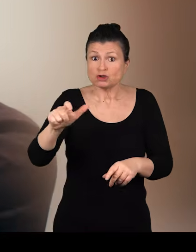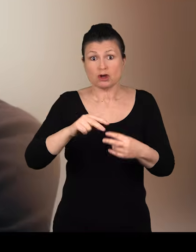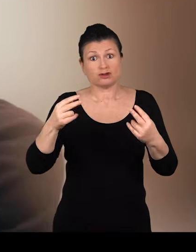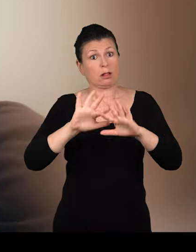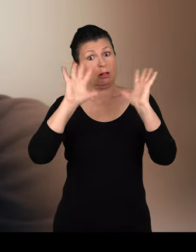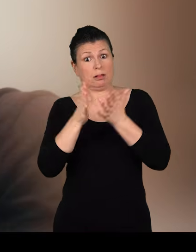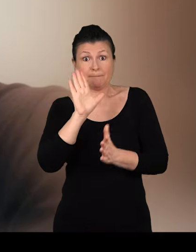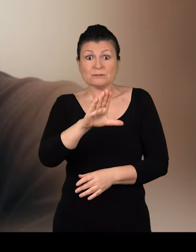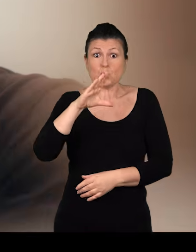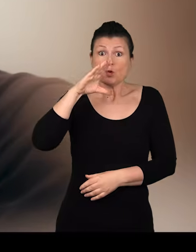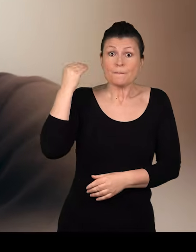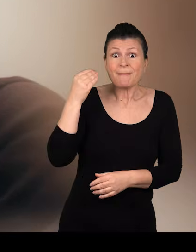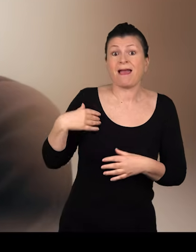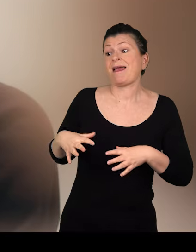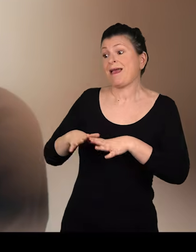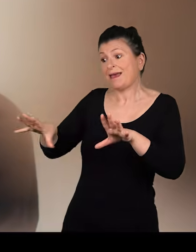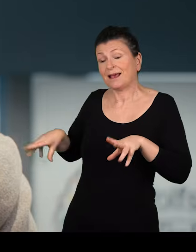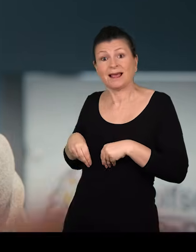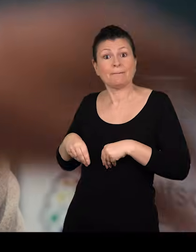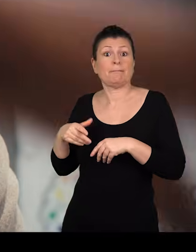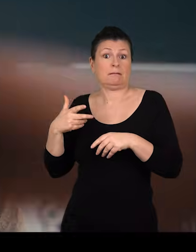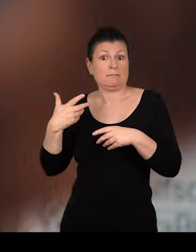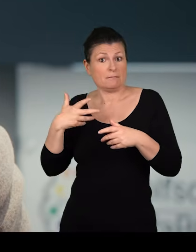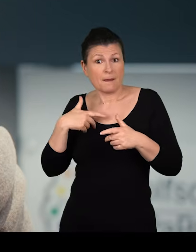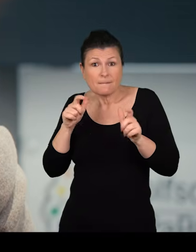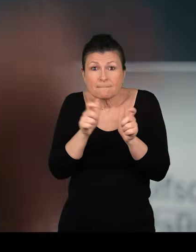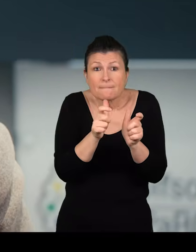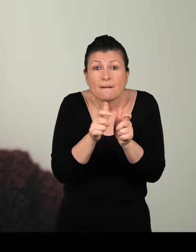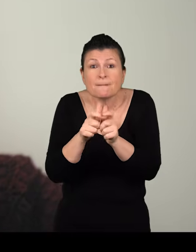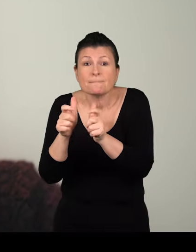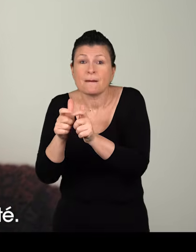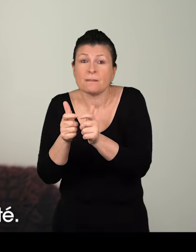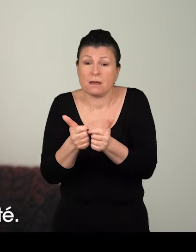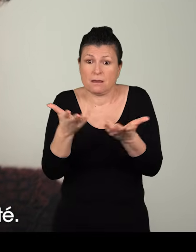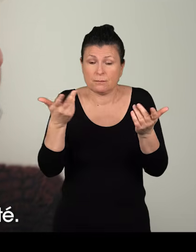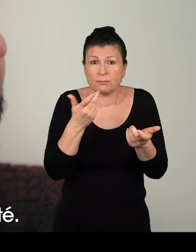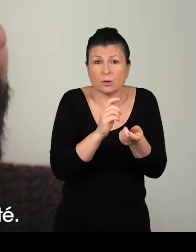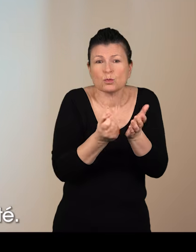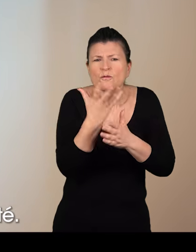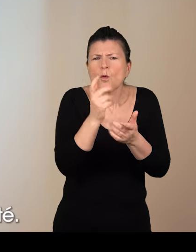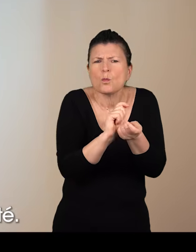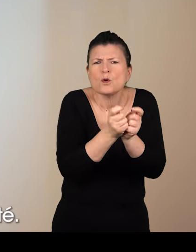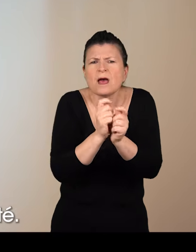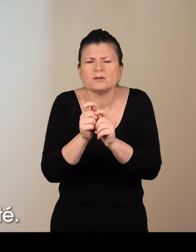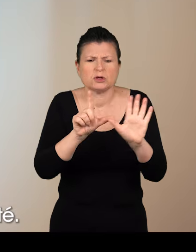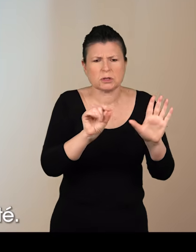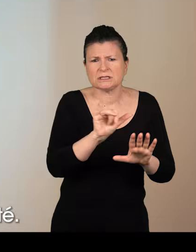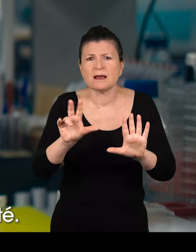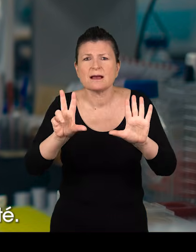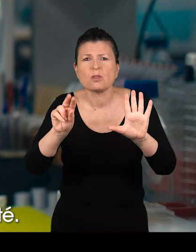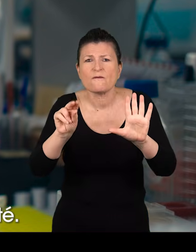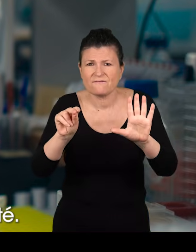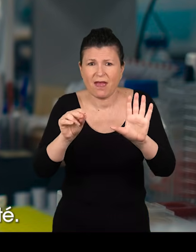200 genes in humans. Altogether, me and my group have identified a large number of new mutants, 70 or